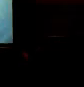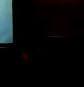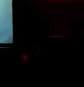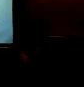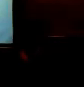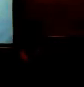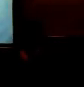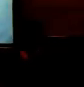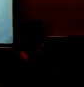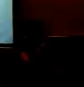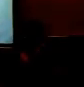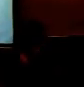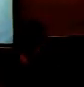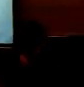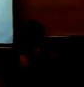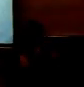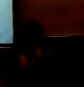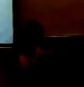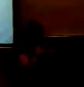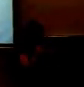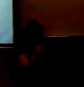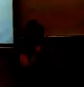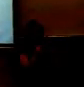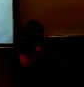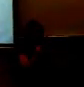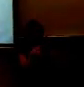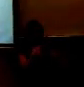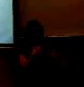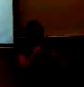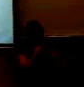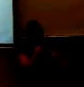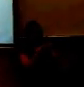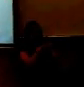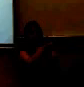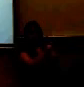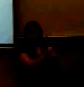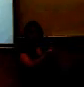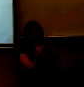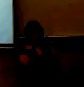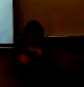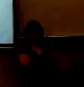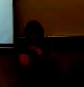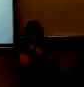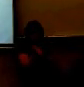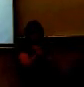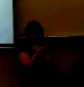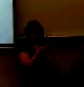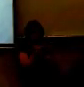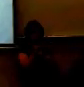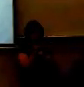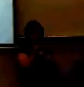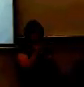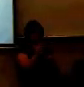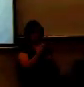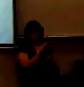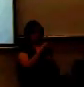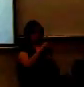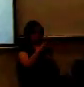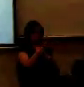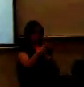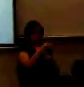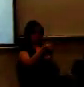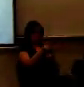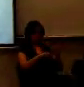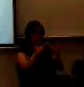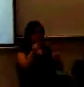globally, there's probably millions of species of bacteria, yet only very little bit of morphological variation.